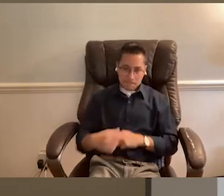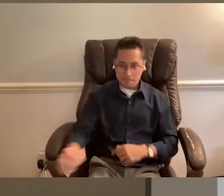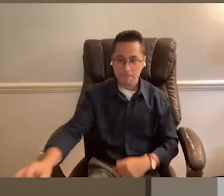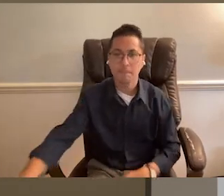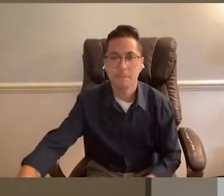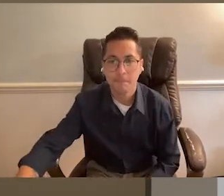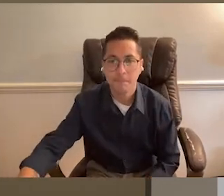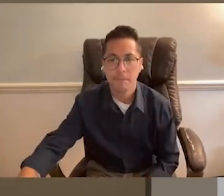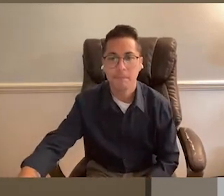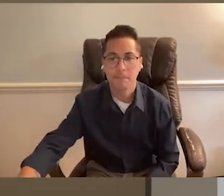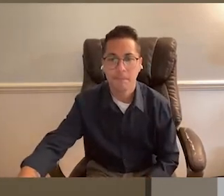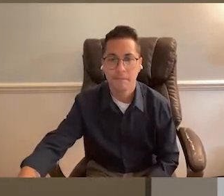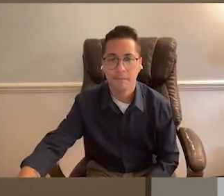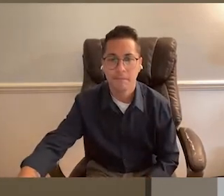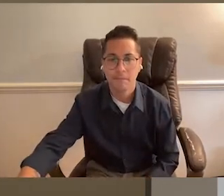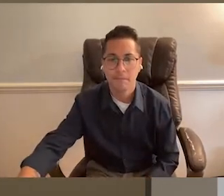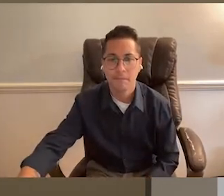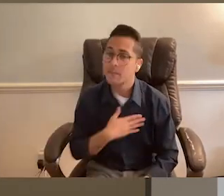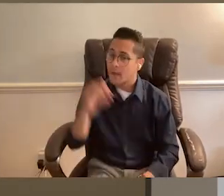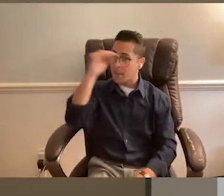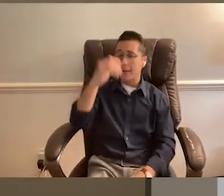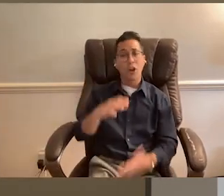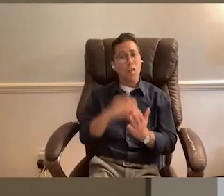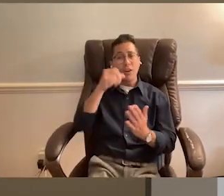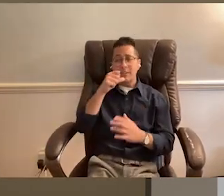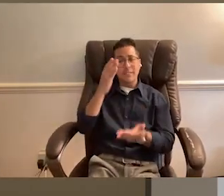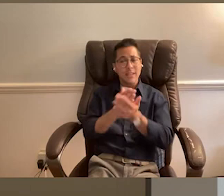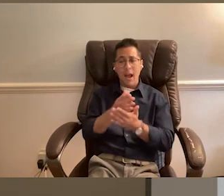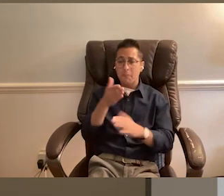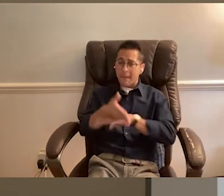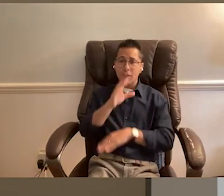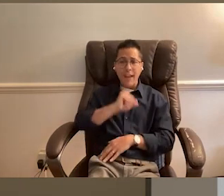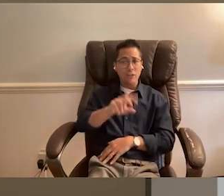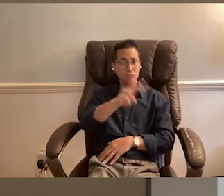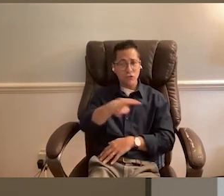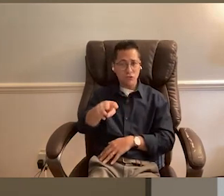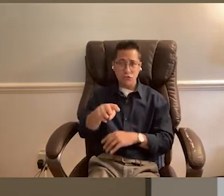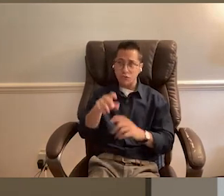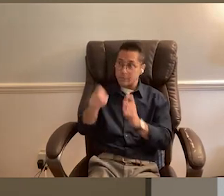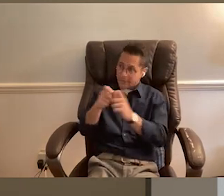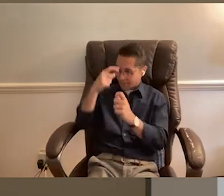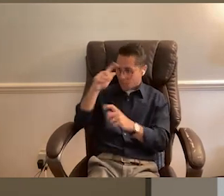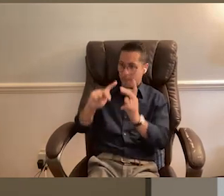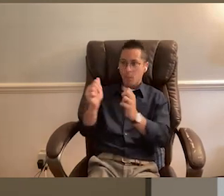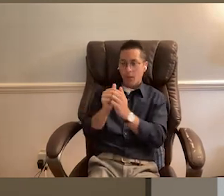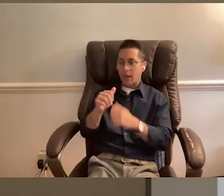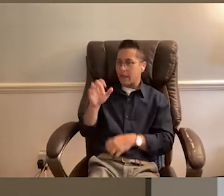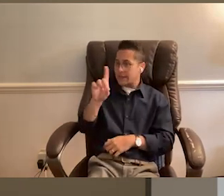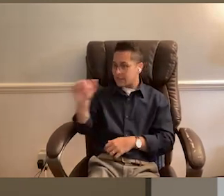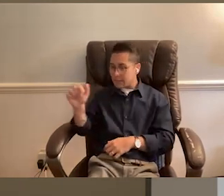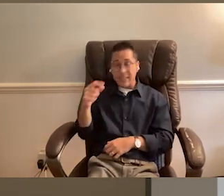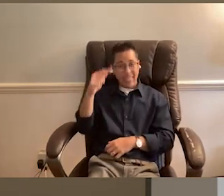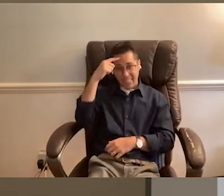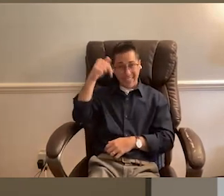to be that much, but, you know, we're a nonprofit, so there's only so much we can do. And it seems like in our community, because I